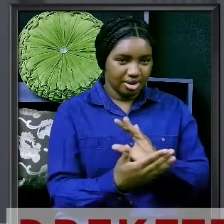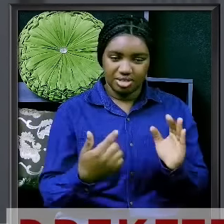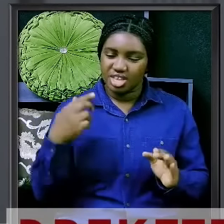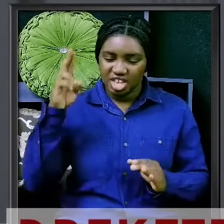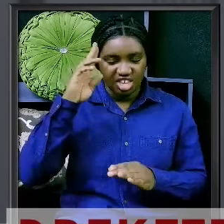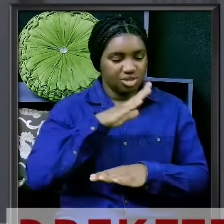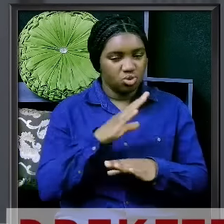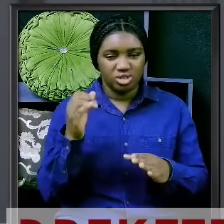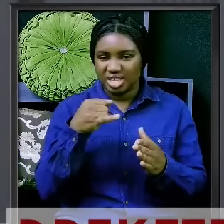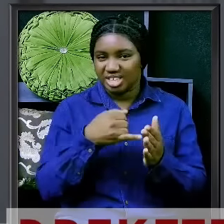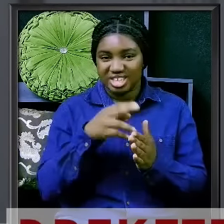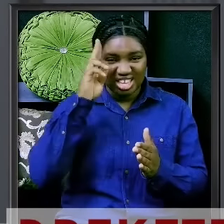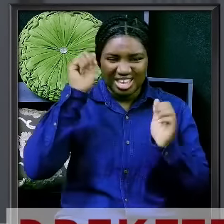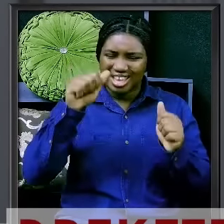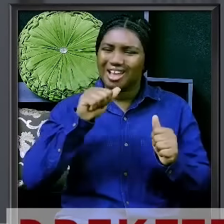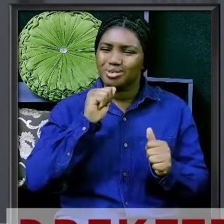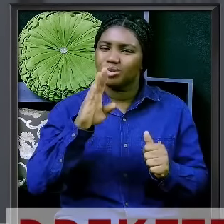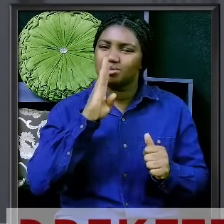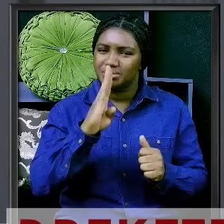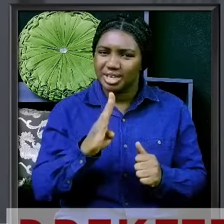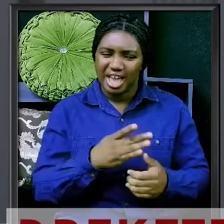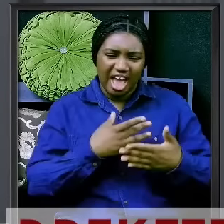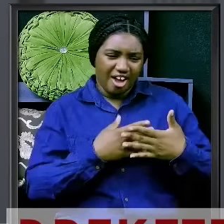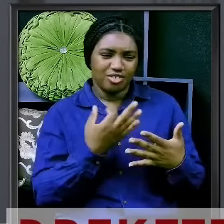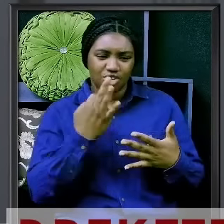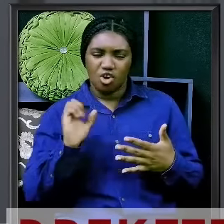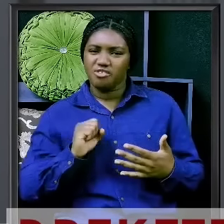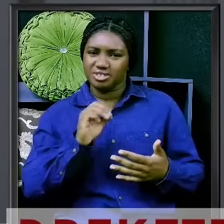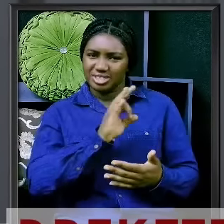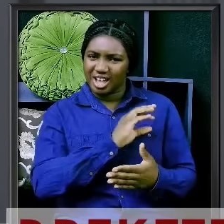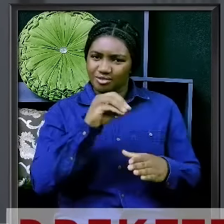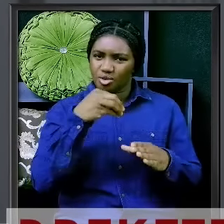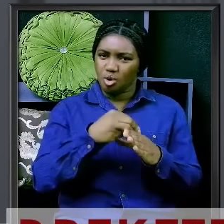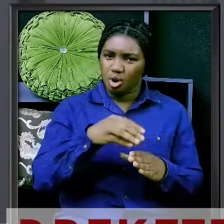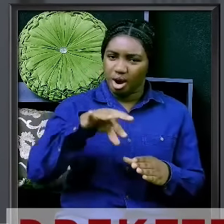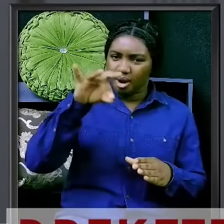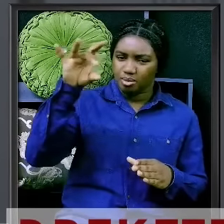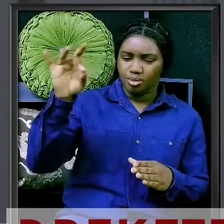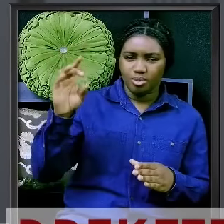So he cannot be afraid of his staff or of his appointee.